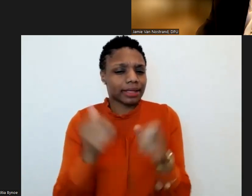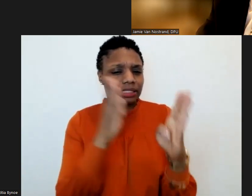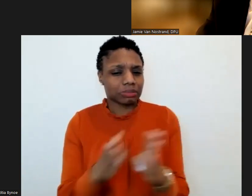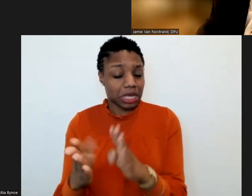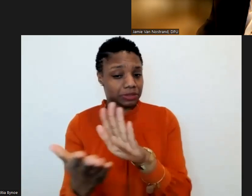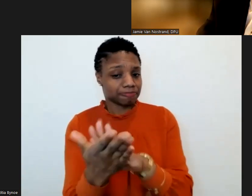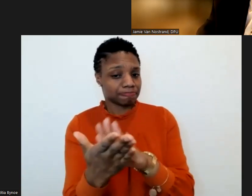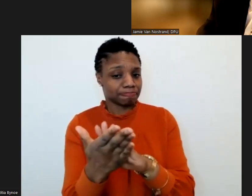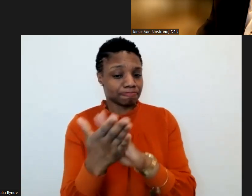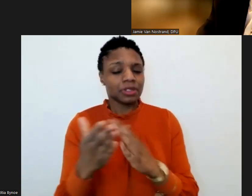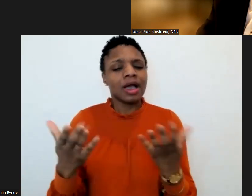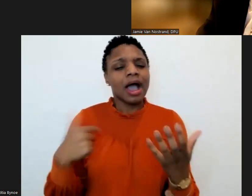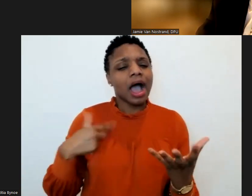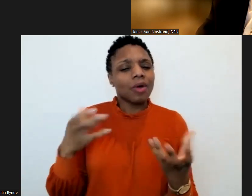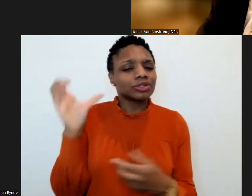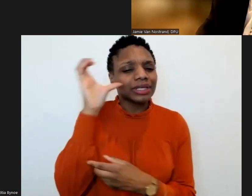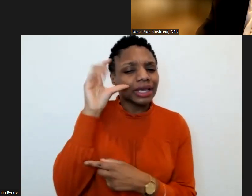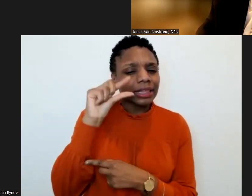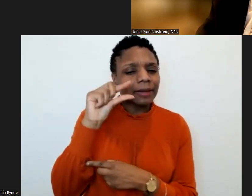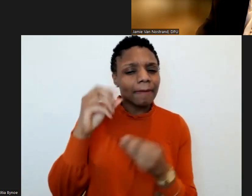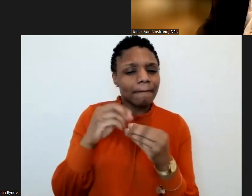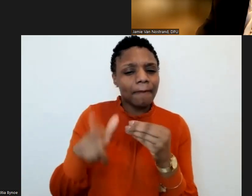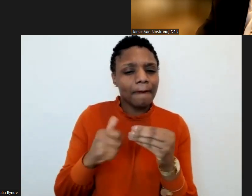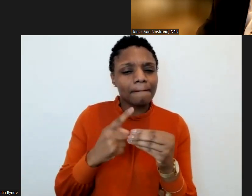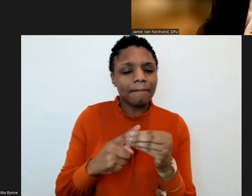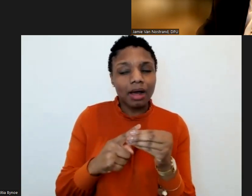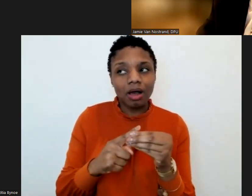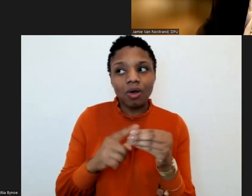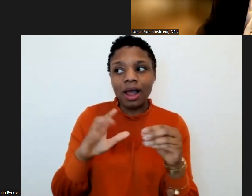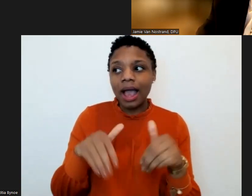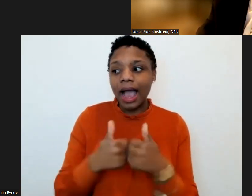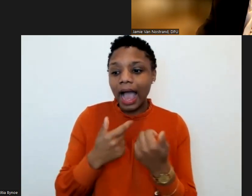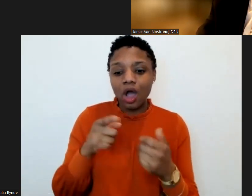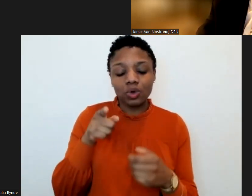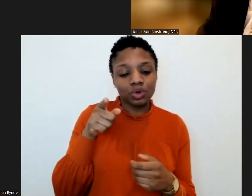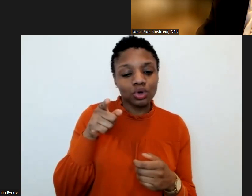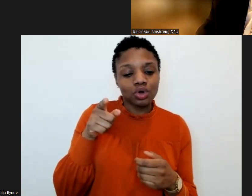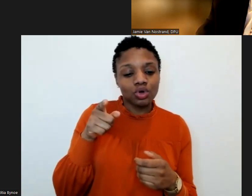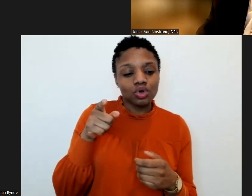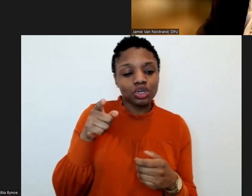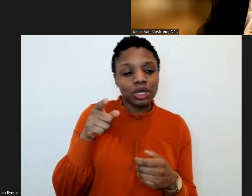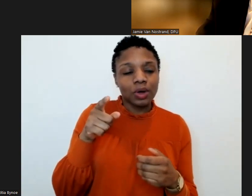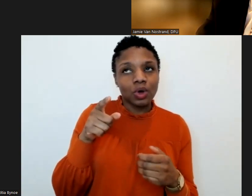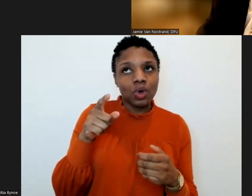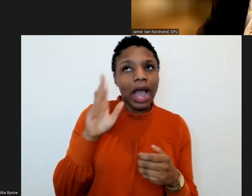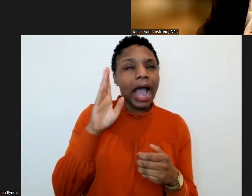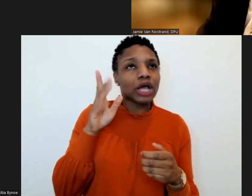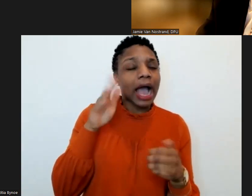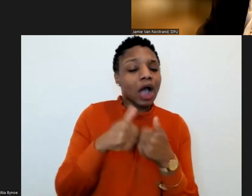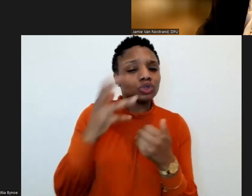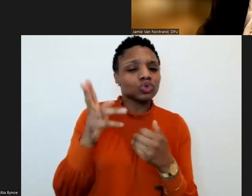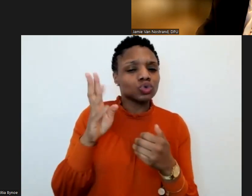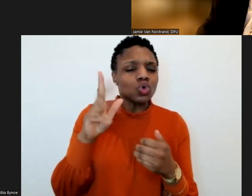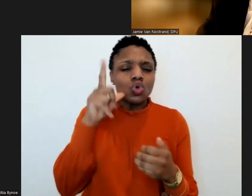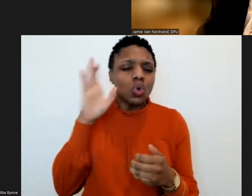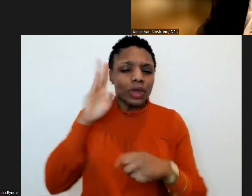just wanted to hear a little bit more about sort of how what the oversight of that will be to sort of make sure